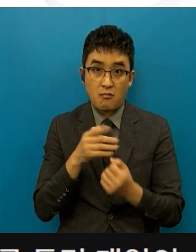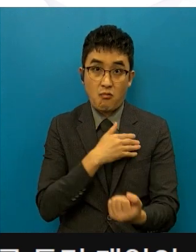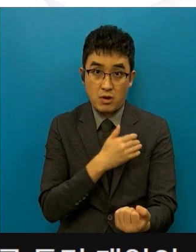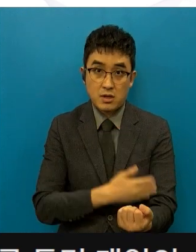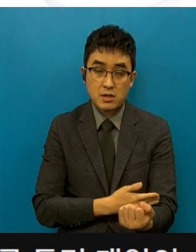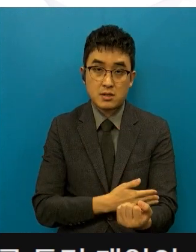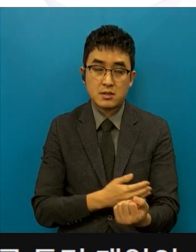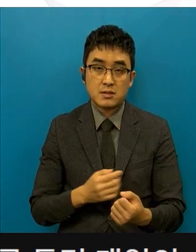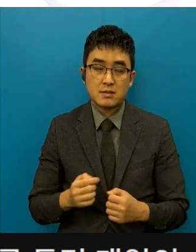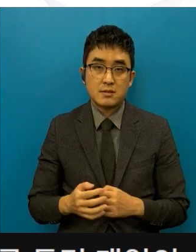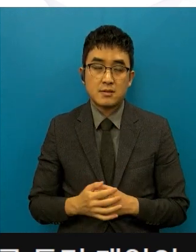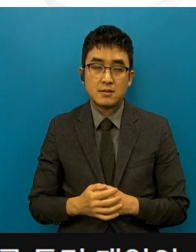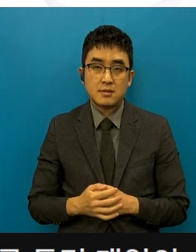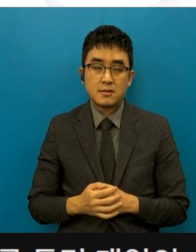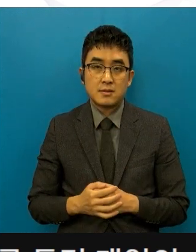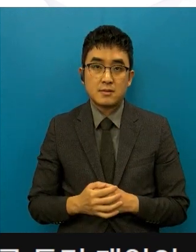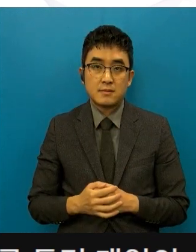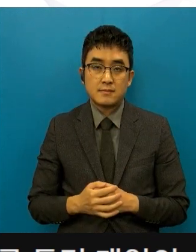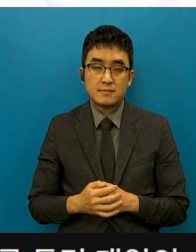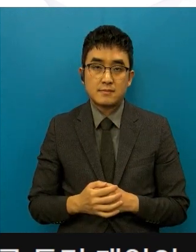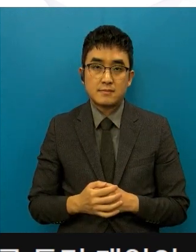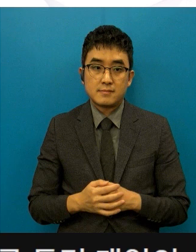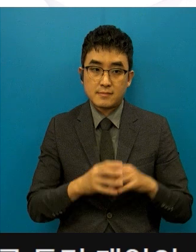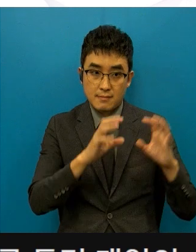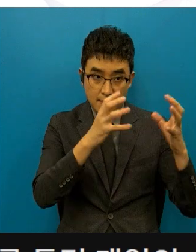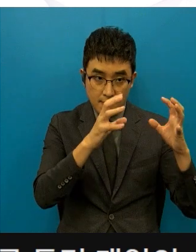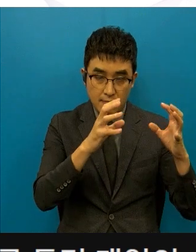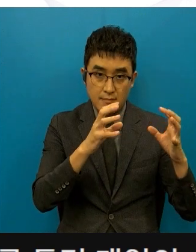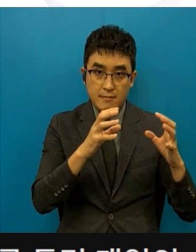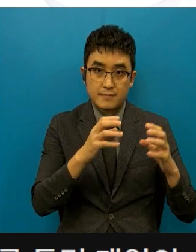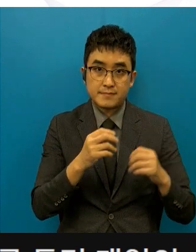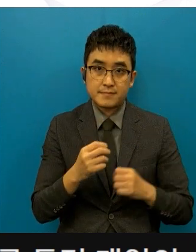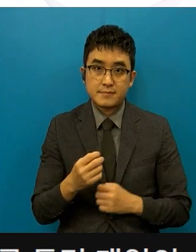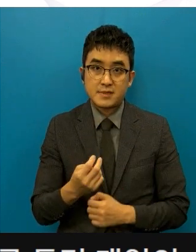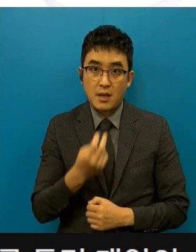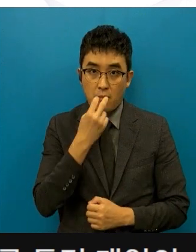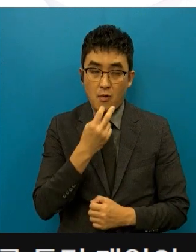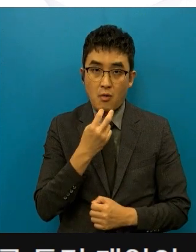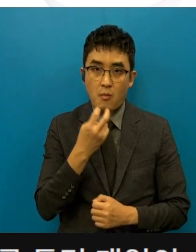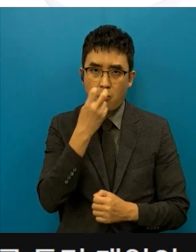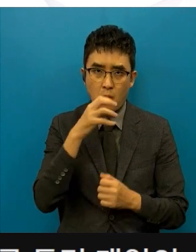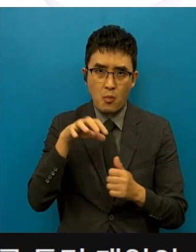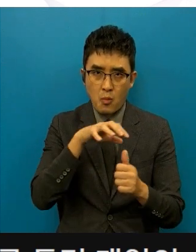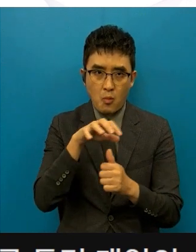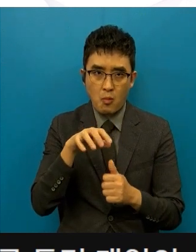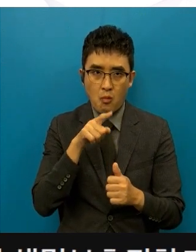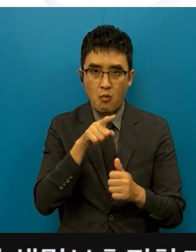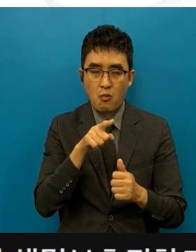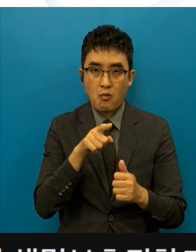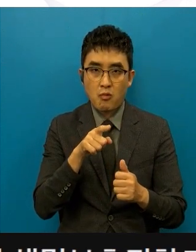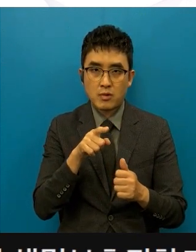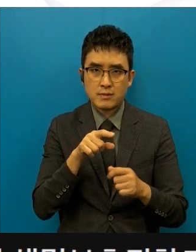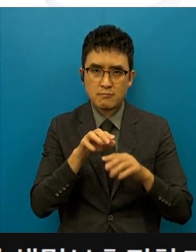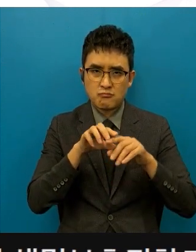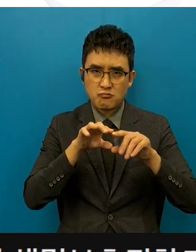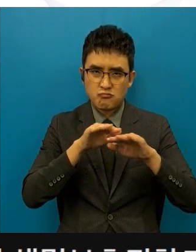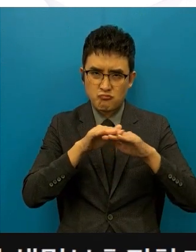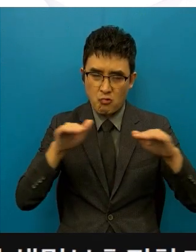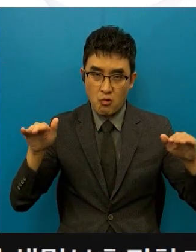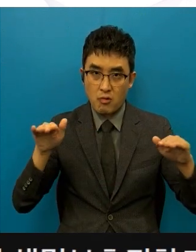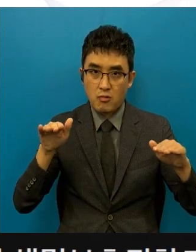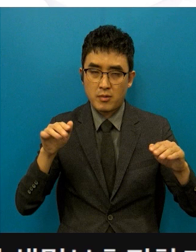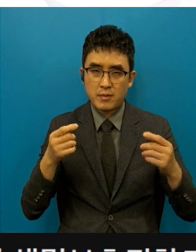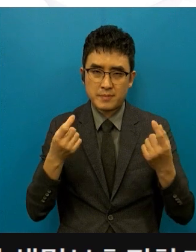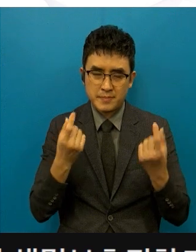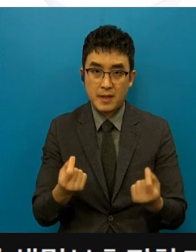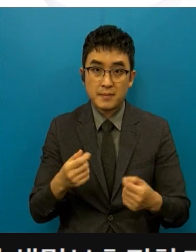namely to protect the life of those who are vulnerable and need protection. Now the question is, how do we achieve